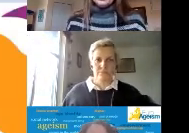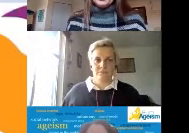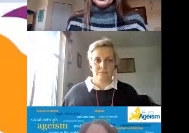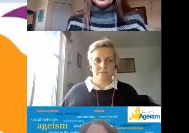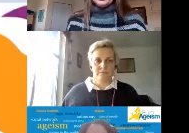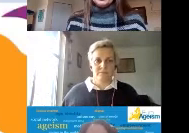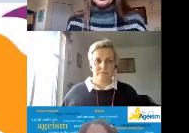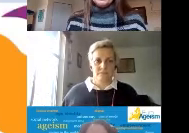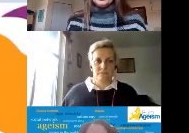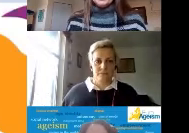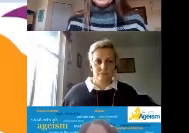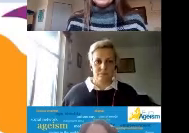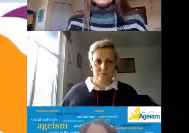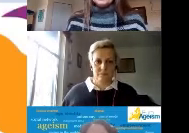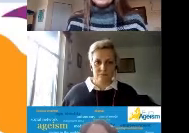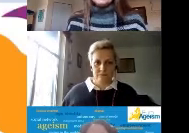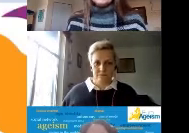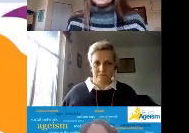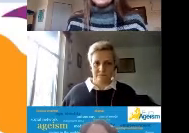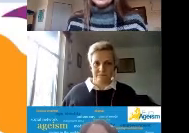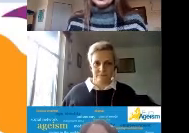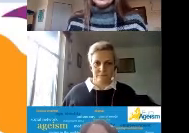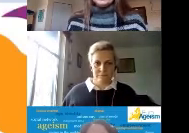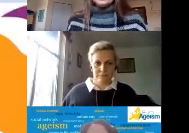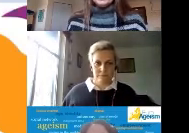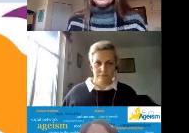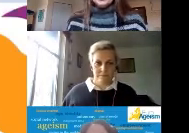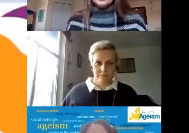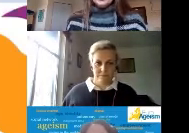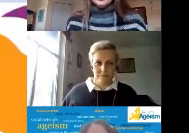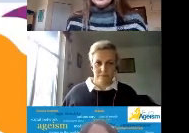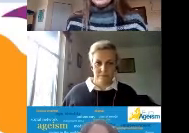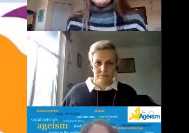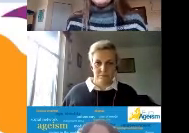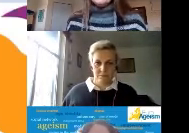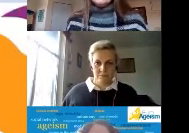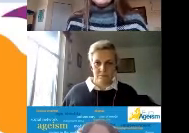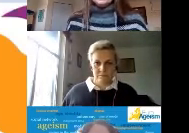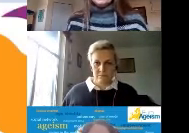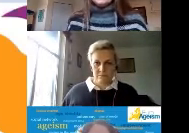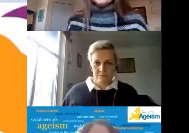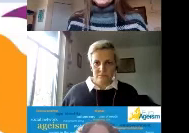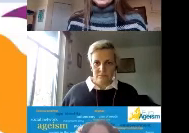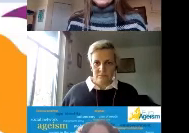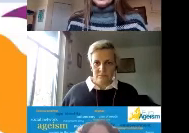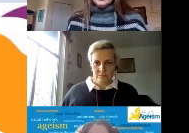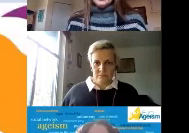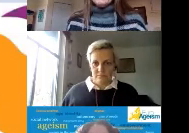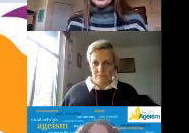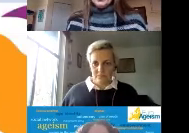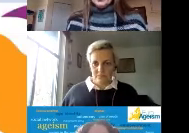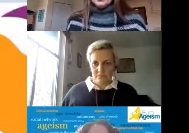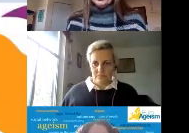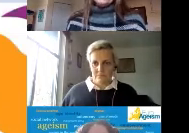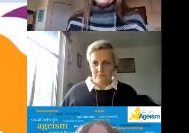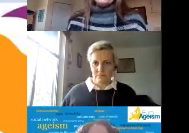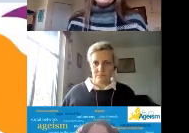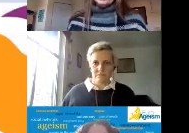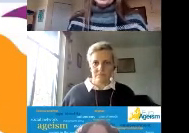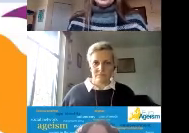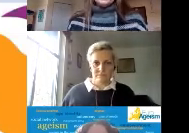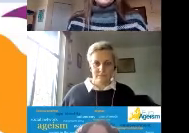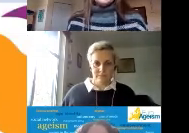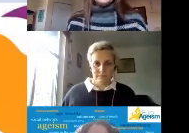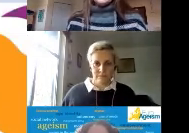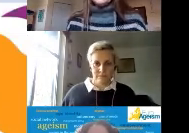contact information that you can either email us, which is the quickest way to get response for any questions that you might have. And I know there was